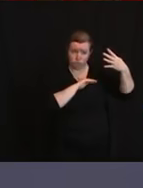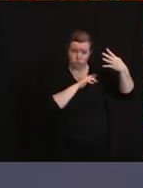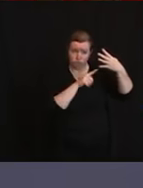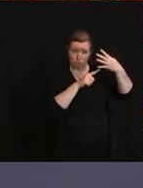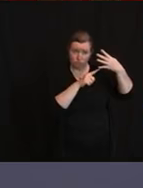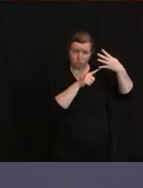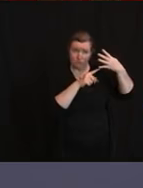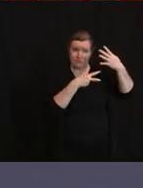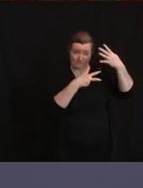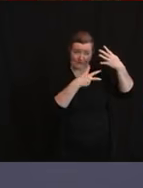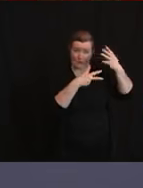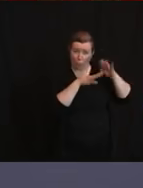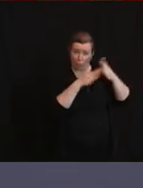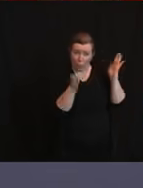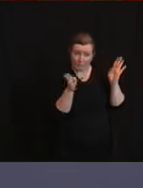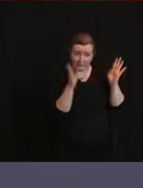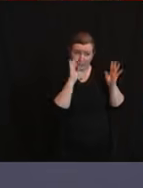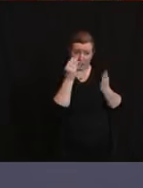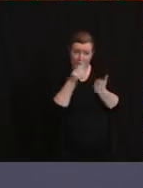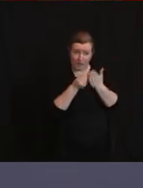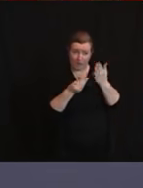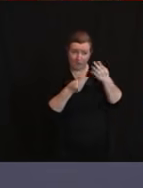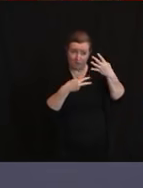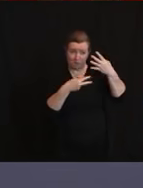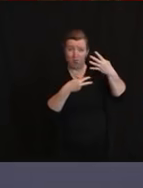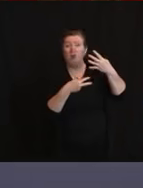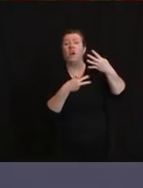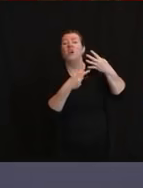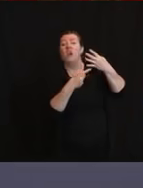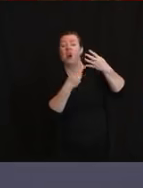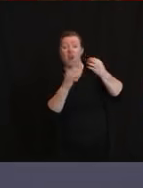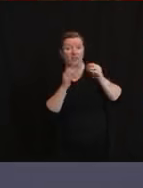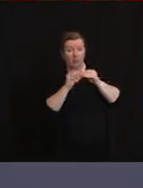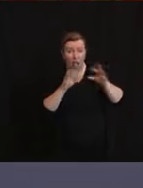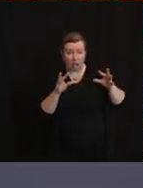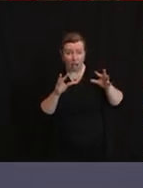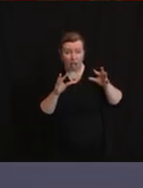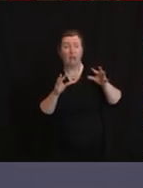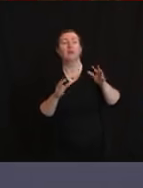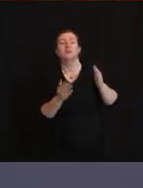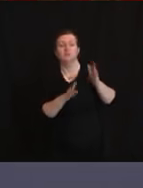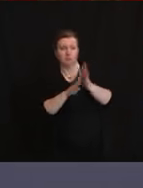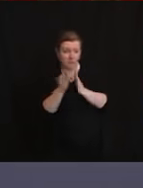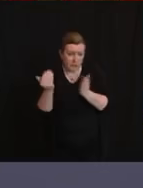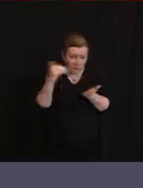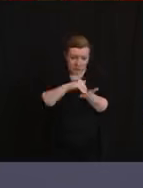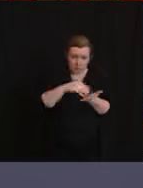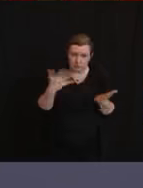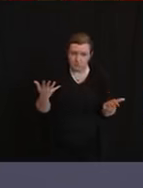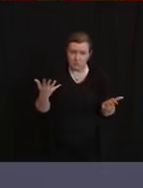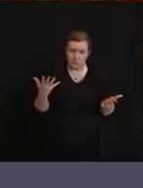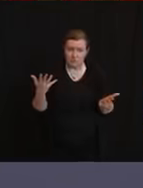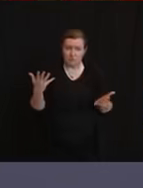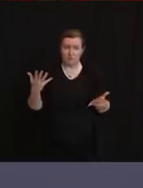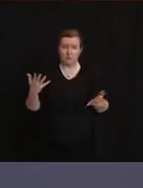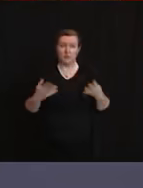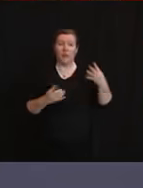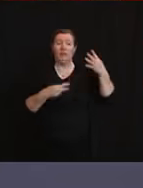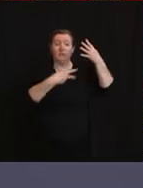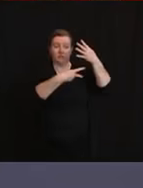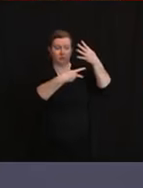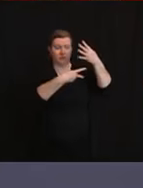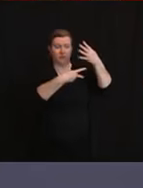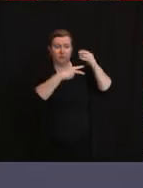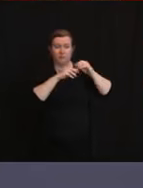there's a chance that things could resurge. Does this plan build in the idea that we would have to take a step back and close things down again